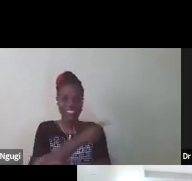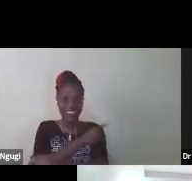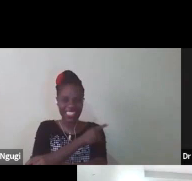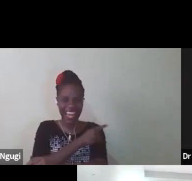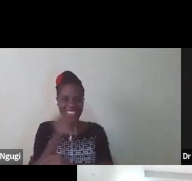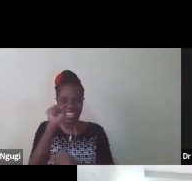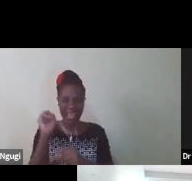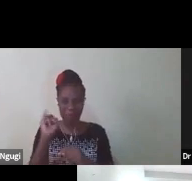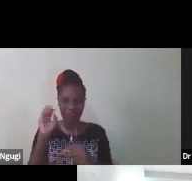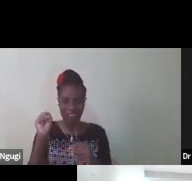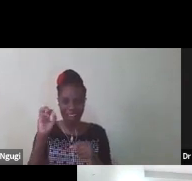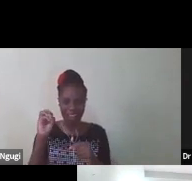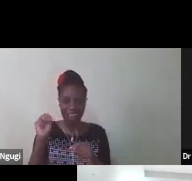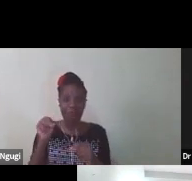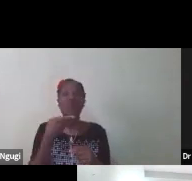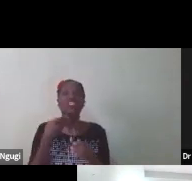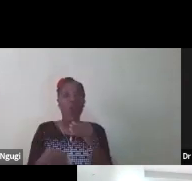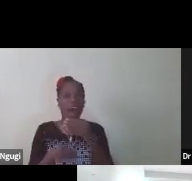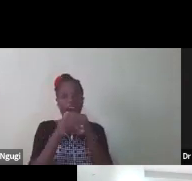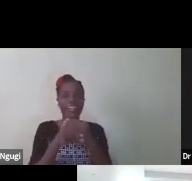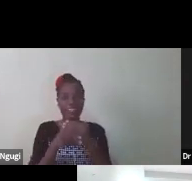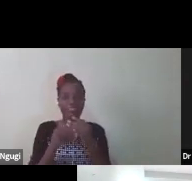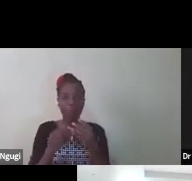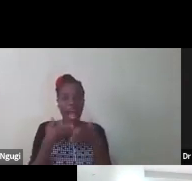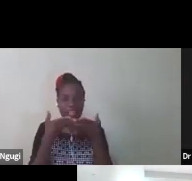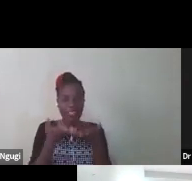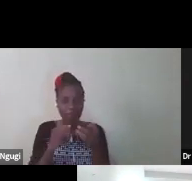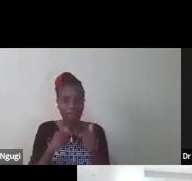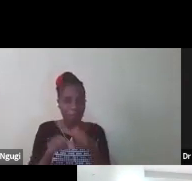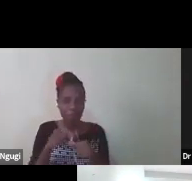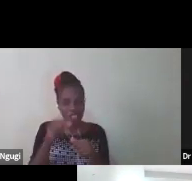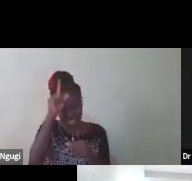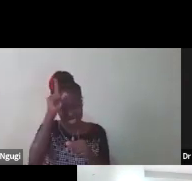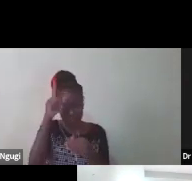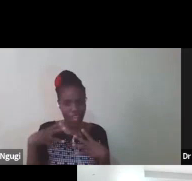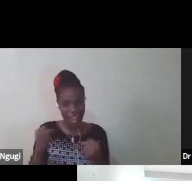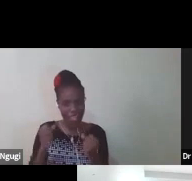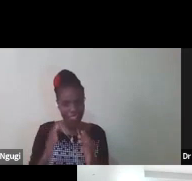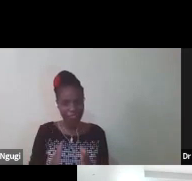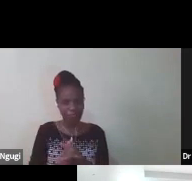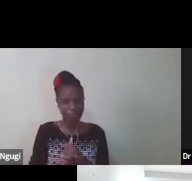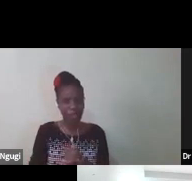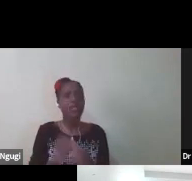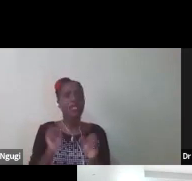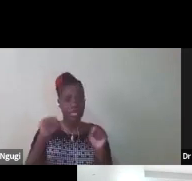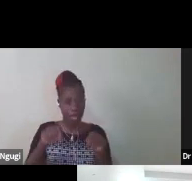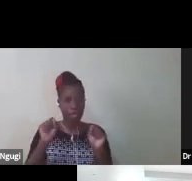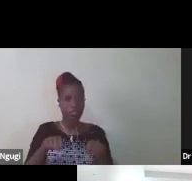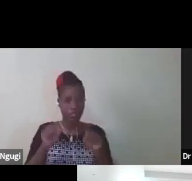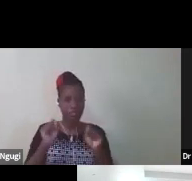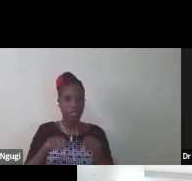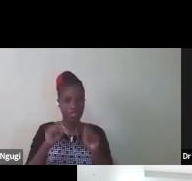on that one in regards to our traditional healers. How do we embrace them in this conversation? Yeah, it's true. We need to embrace them